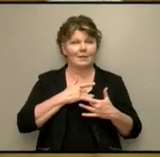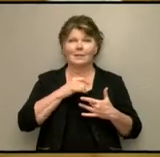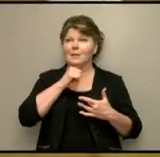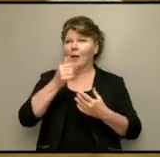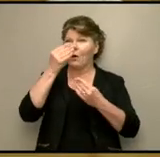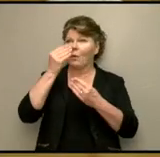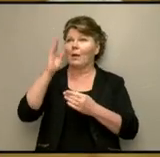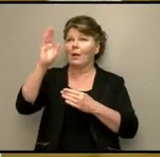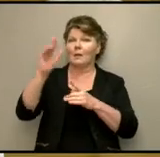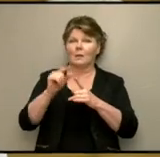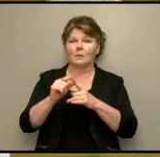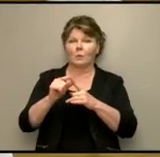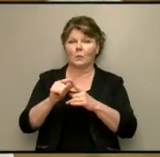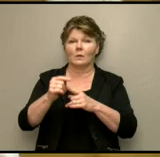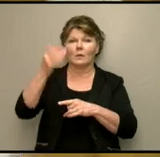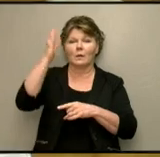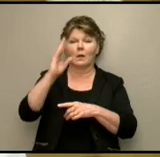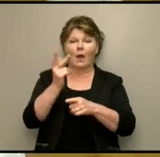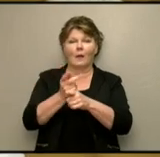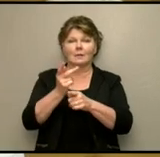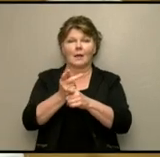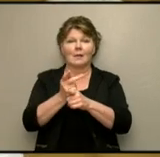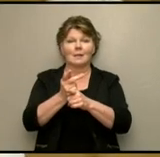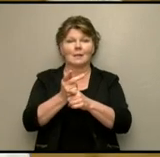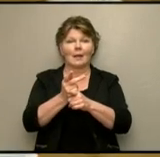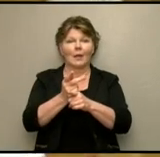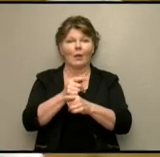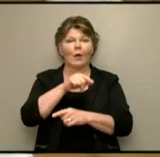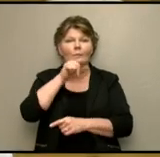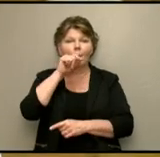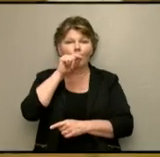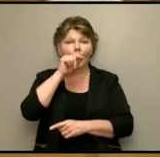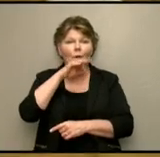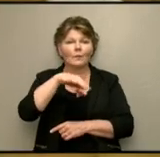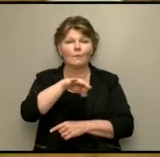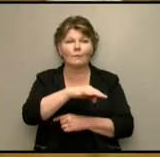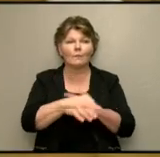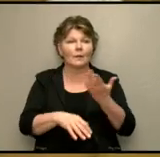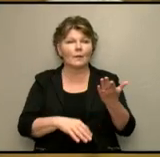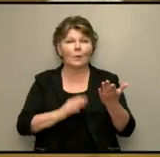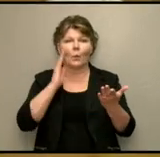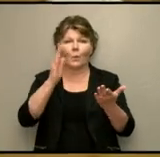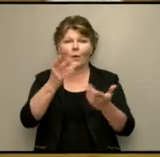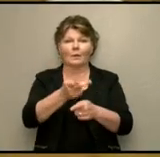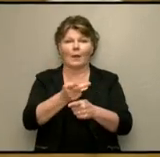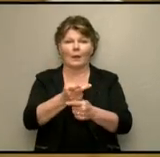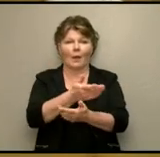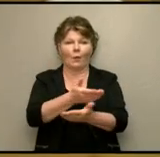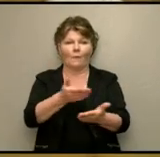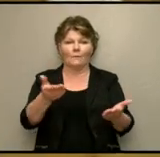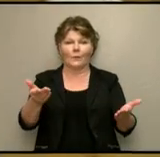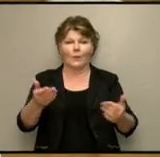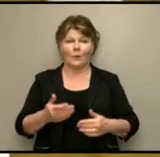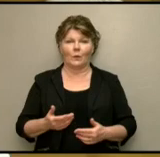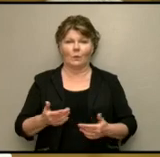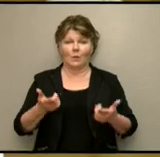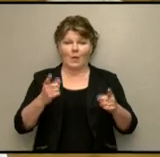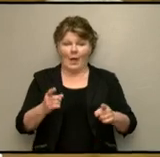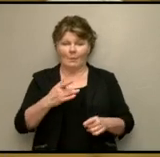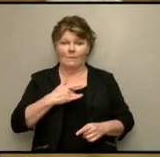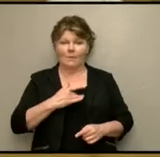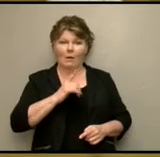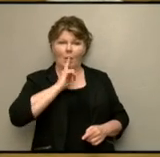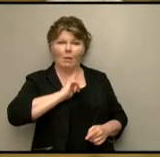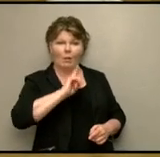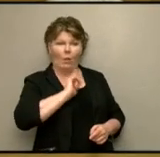says, God takes care of the worthless sparrows, so you know he'll take care of you. When we feel all alone, like God